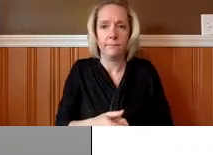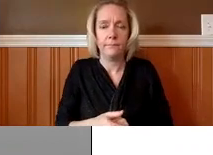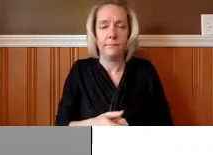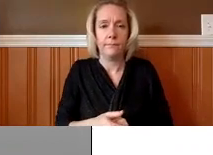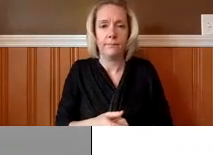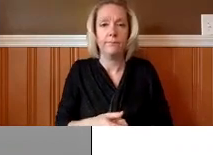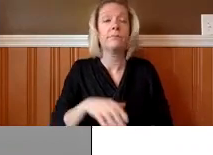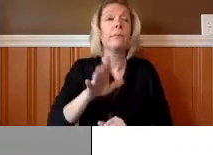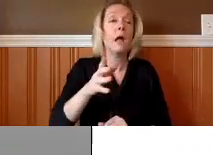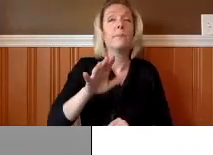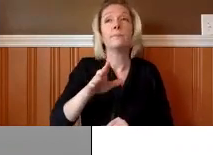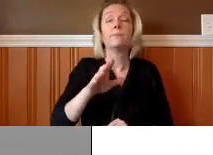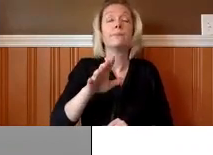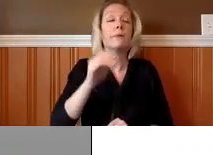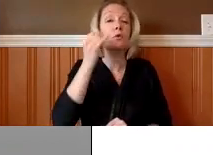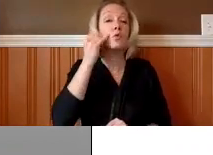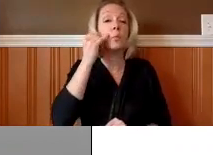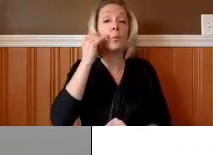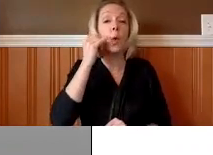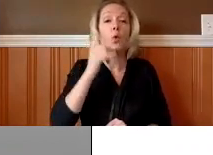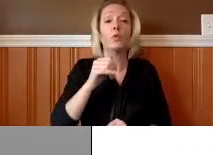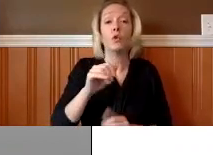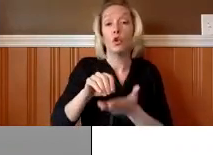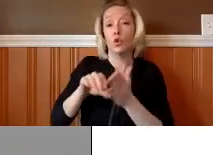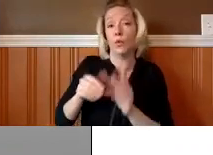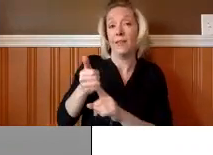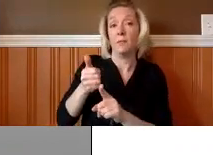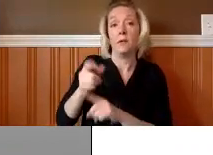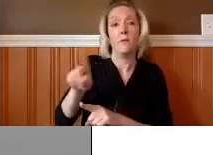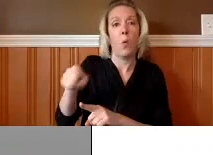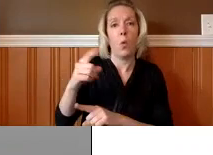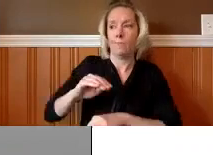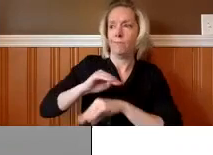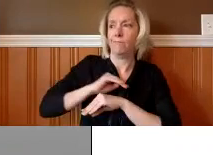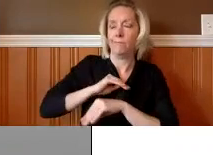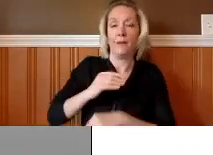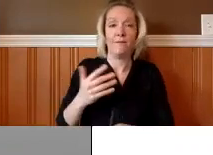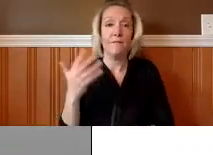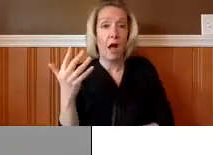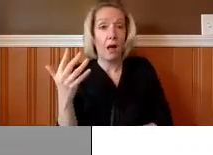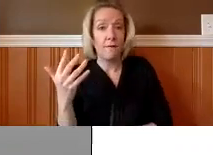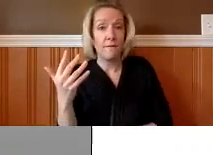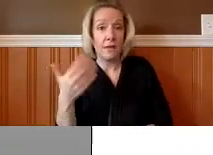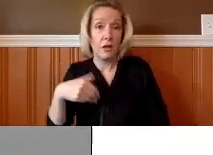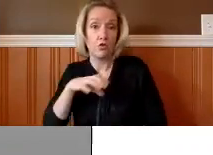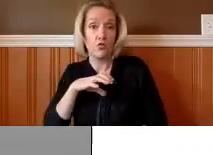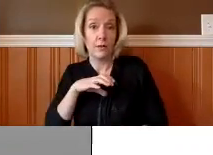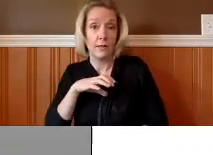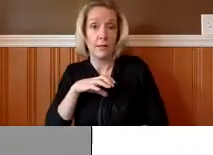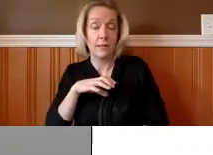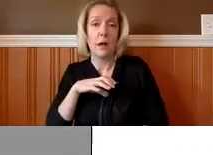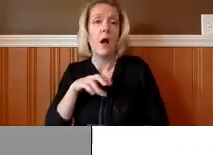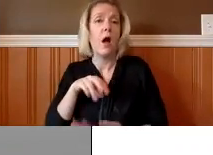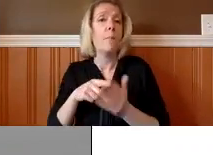falling into 5 characteristics, are you thinking that the other 5 have resolved, that they're no longer, they used to be an issue, but they're no longer